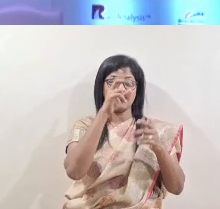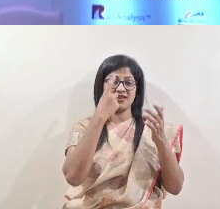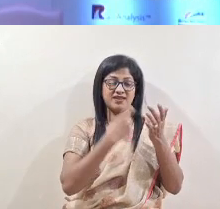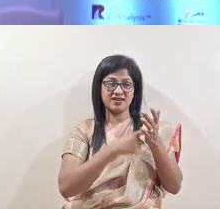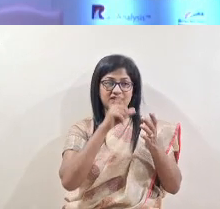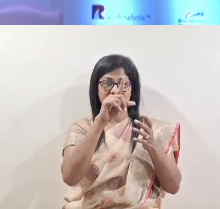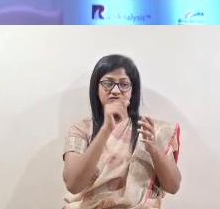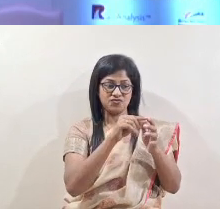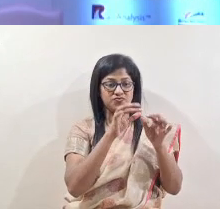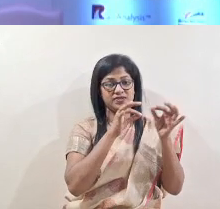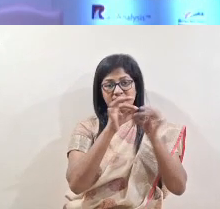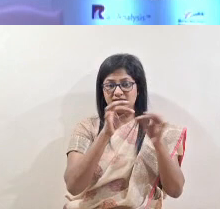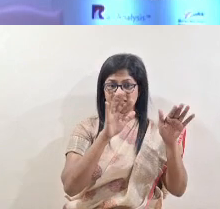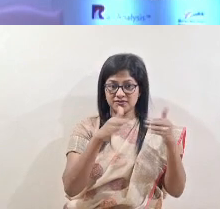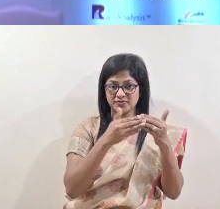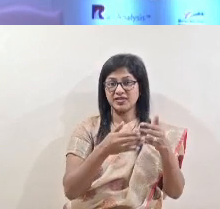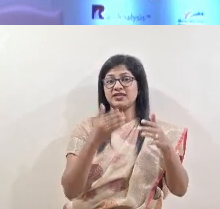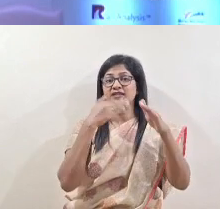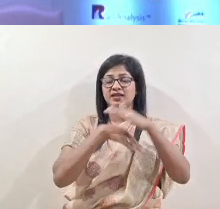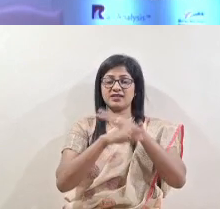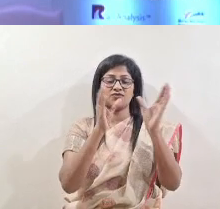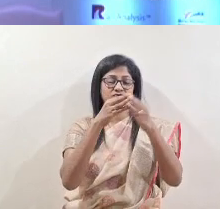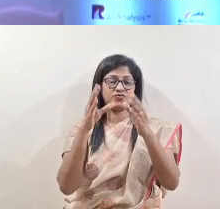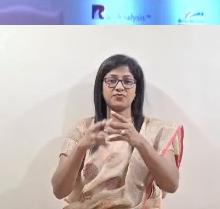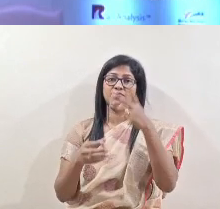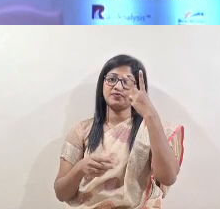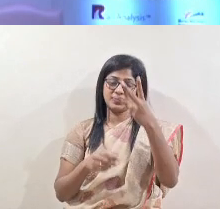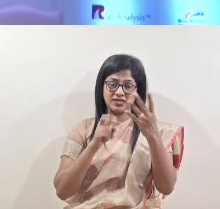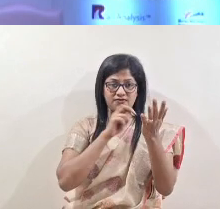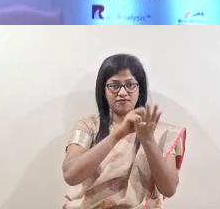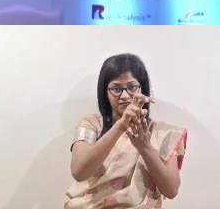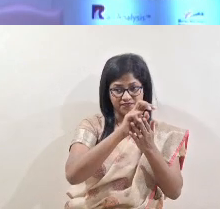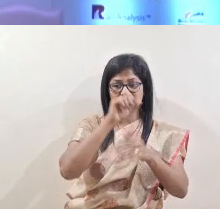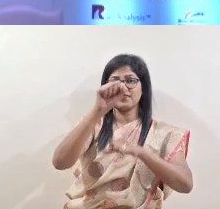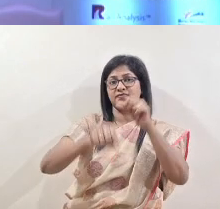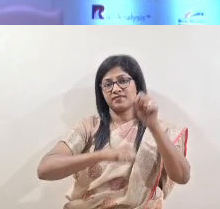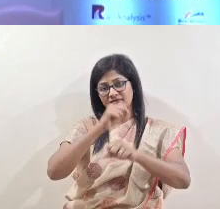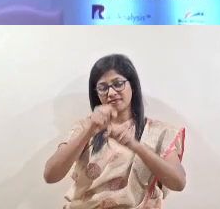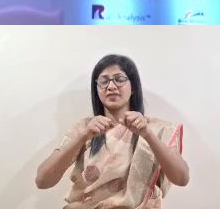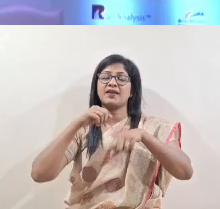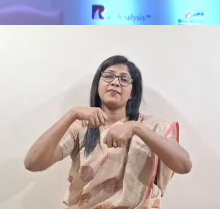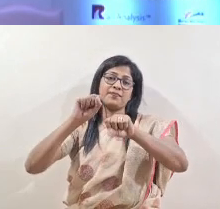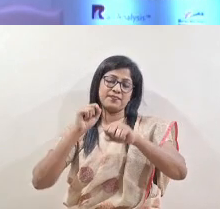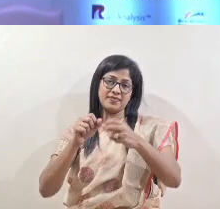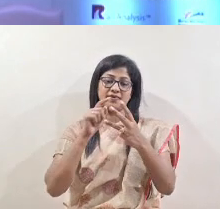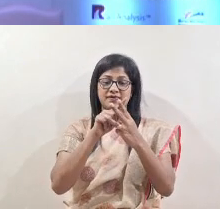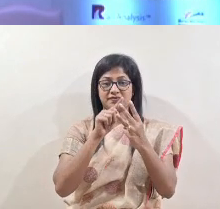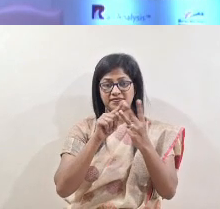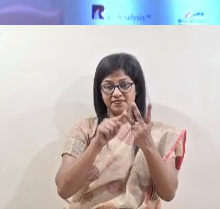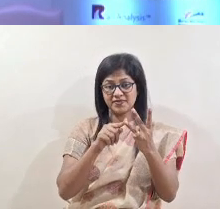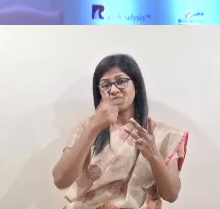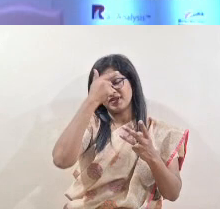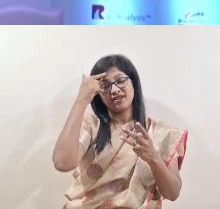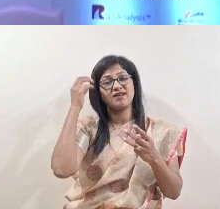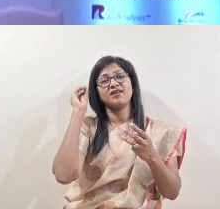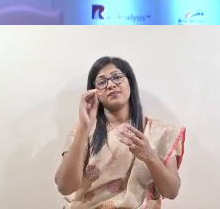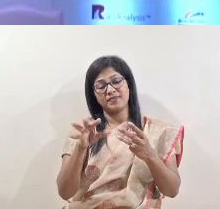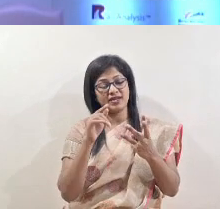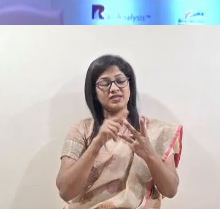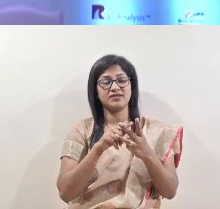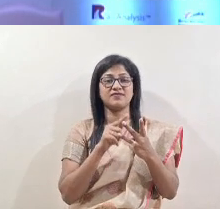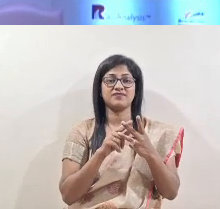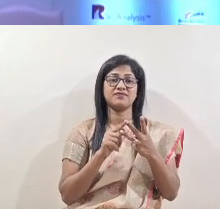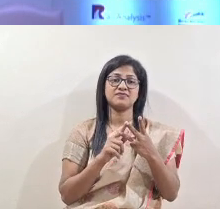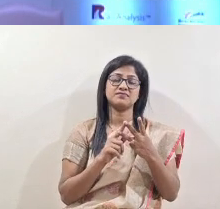users, I talked about three classes of road users: pedestrians, bicyclists, and motorized two-wheelers. But unfortunately, we were not able to